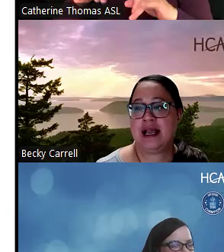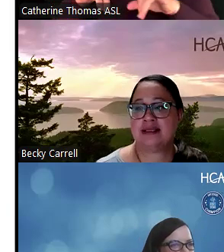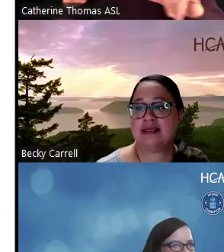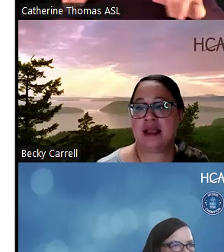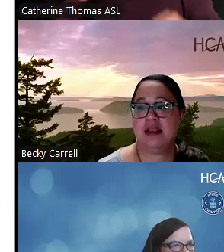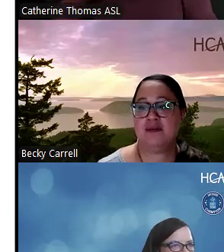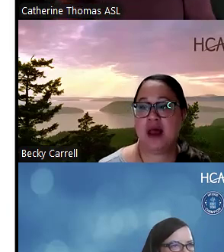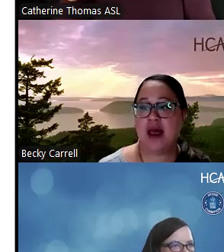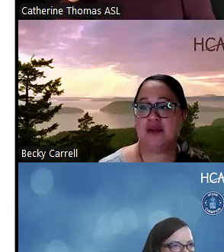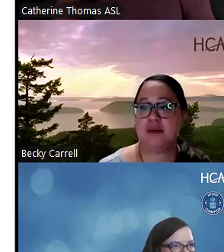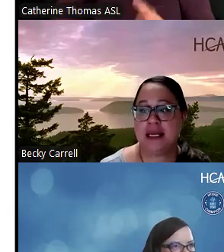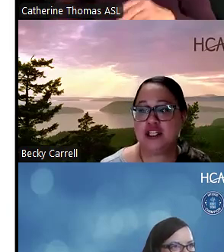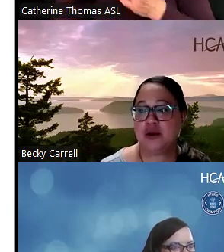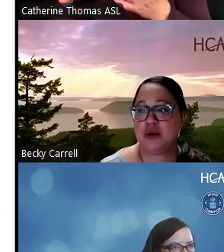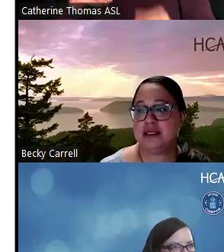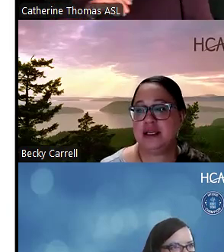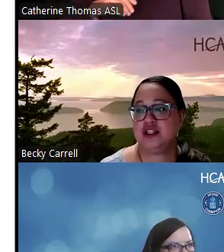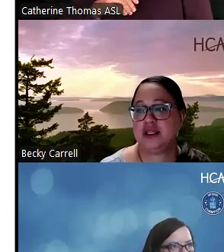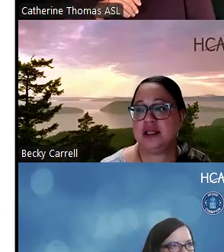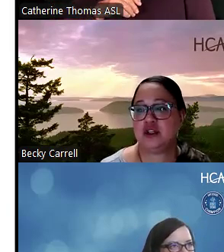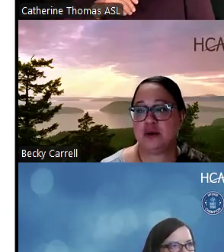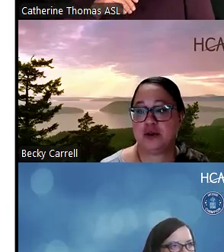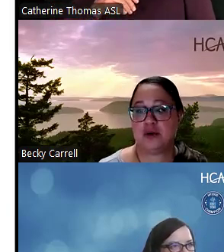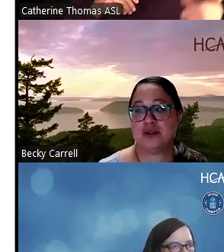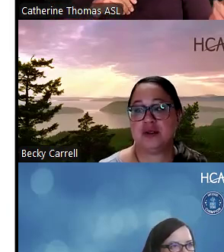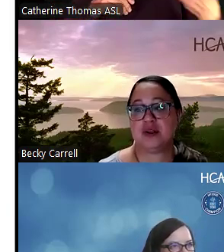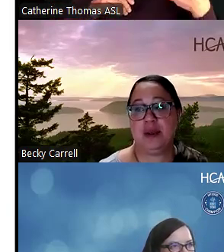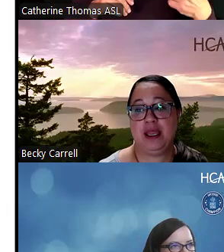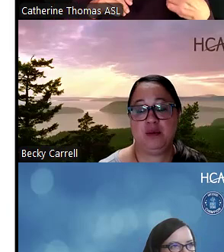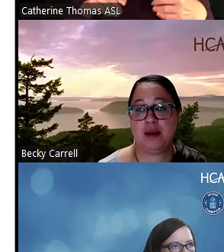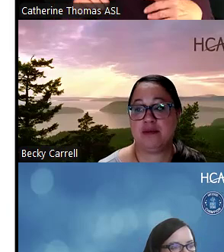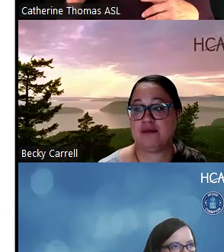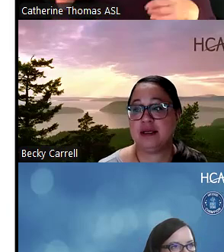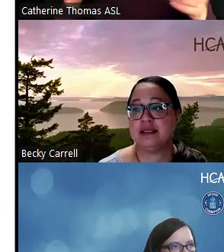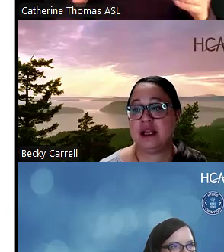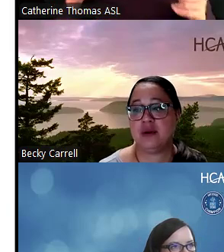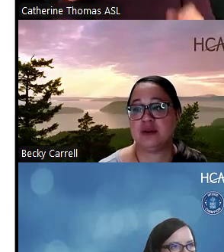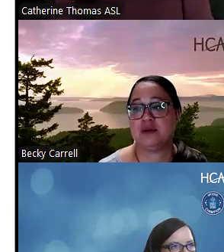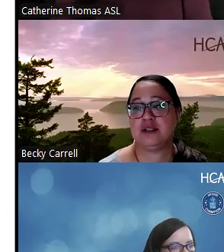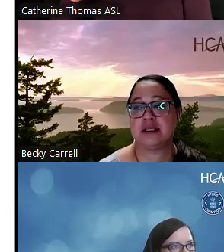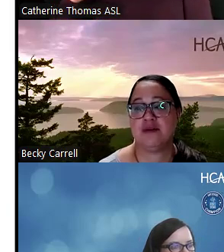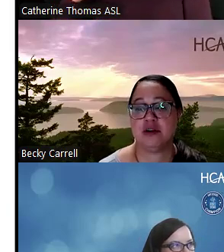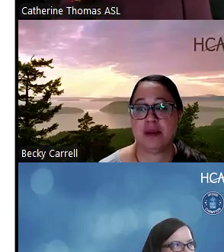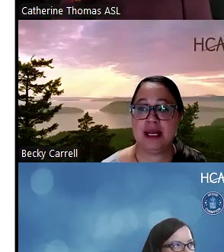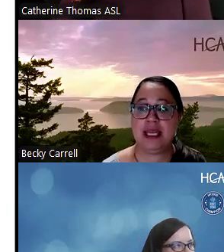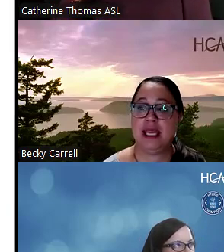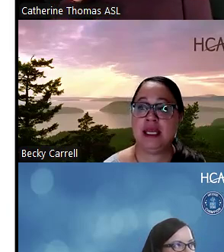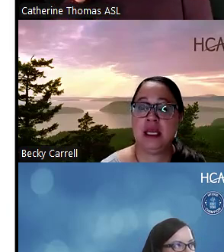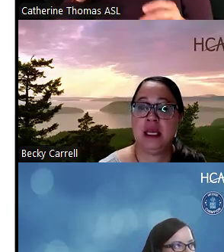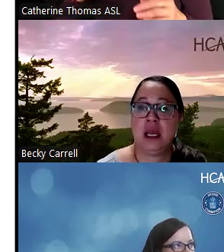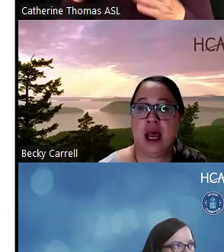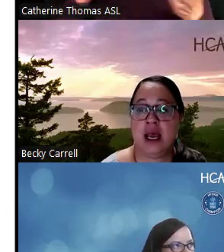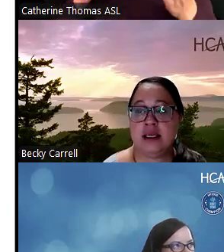Melina asks if the managed care organization interpreter services are paid with public funds, and are those patients covered by